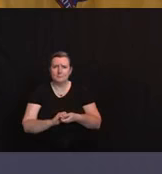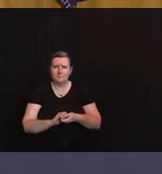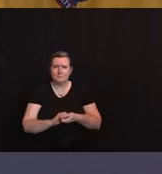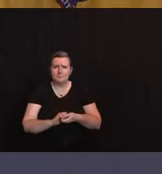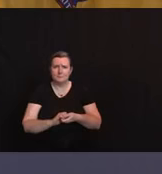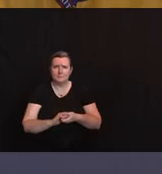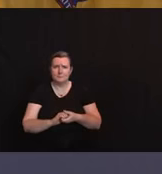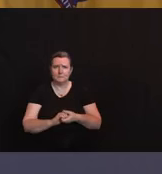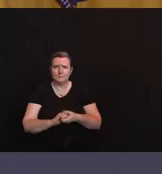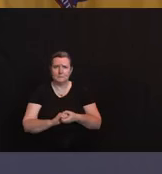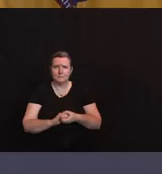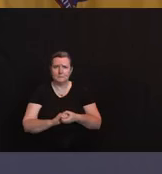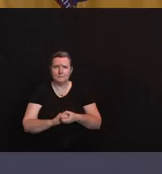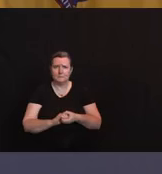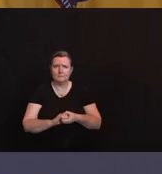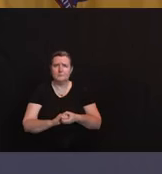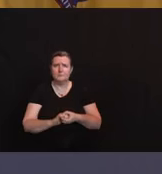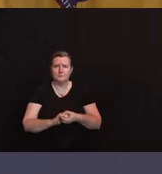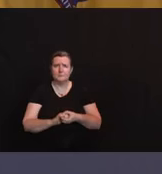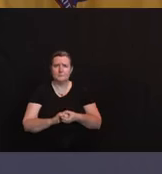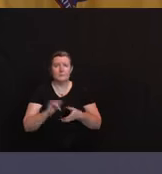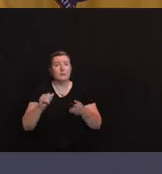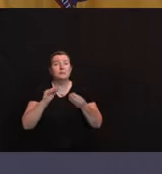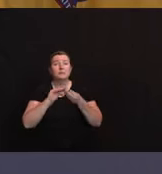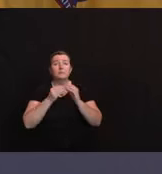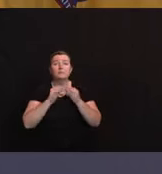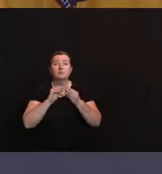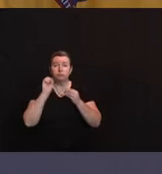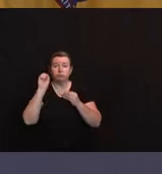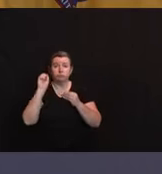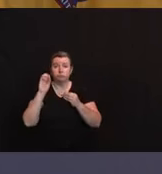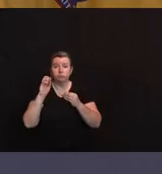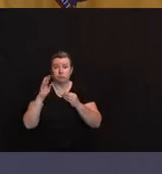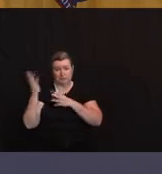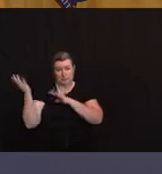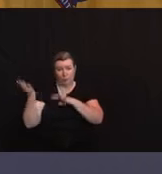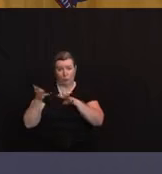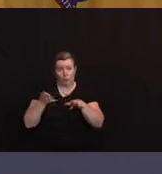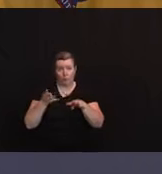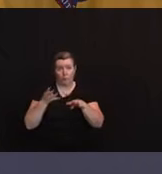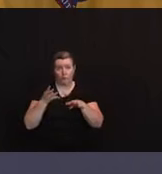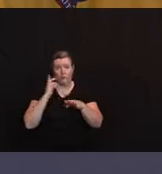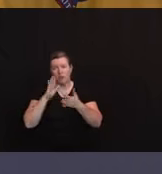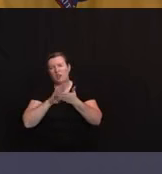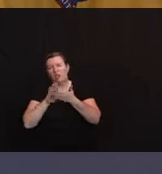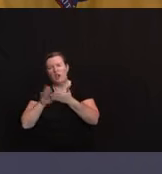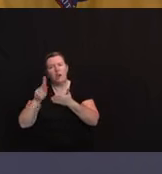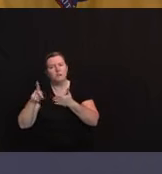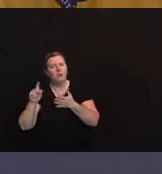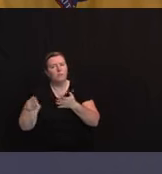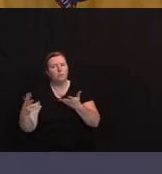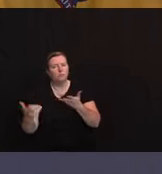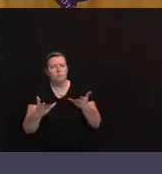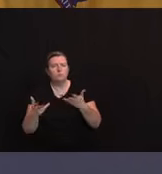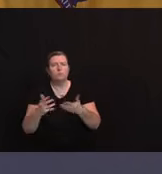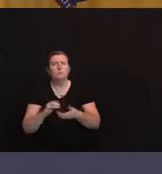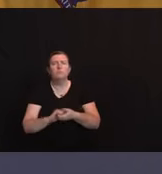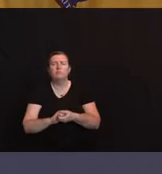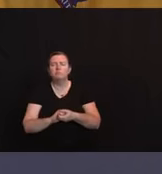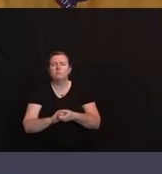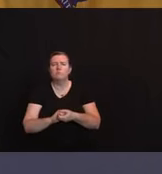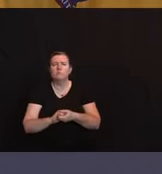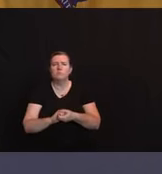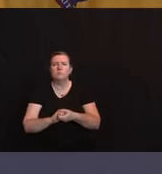up maybe even by the end of today or tomorrow. So hopefully, whether it's virtual tomorrow or in person on Friday, we can button